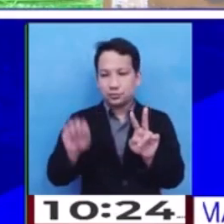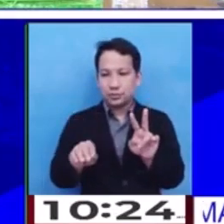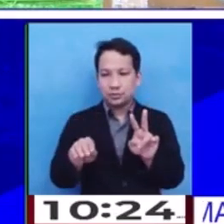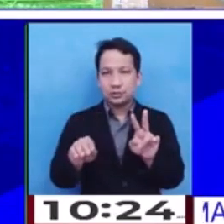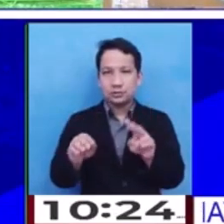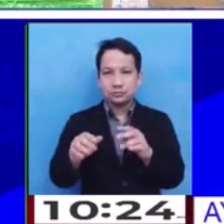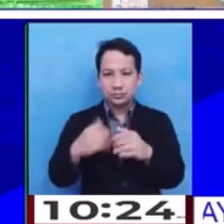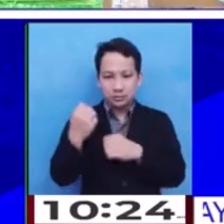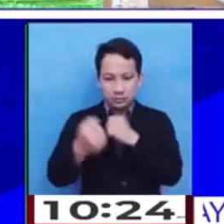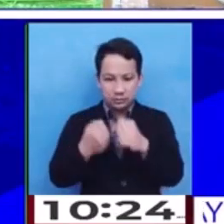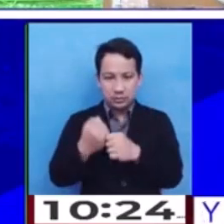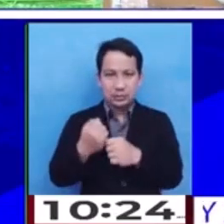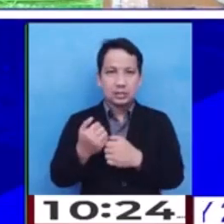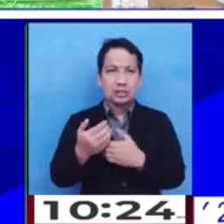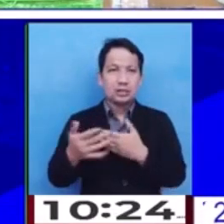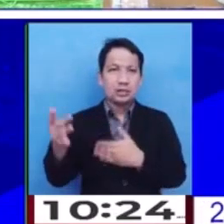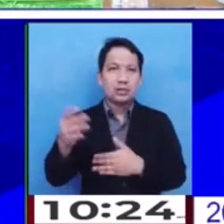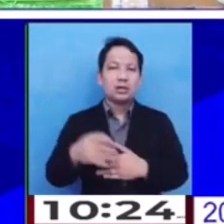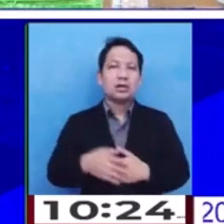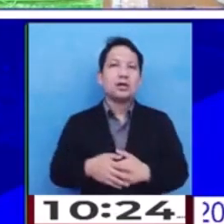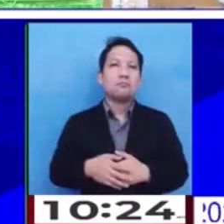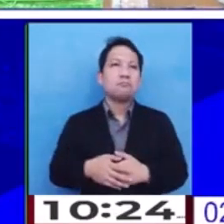year, that could